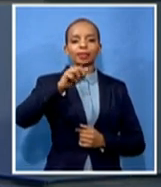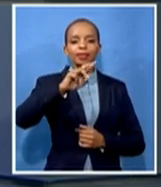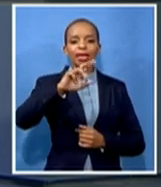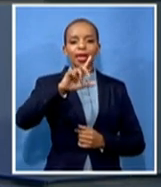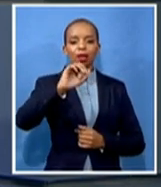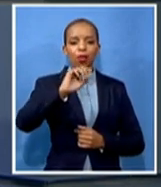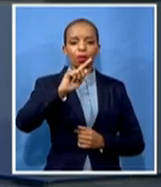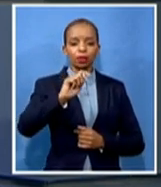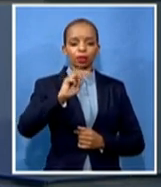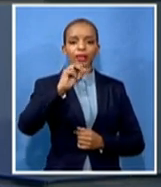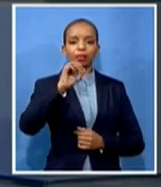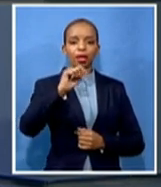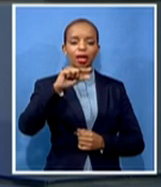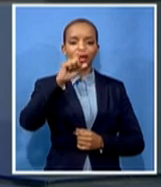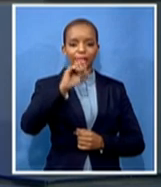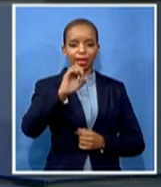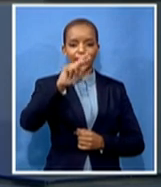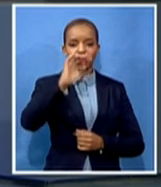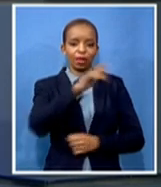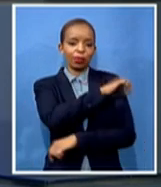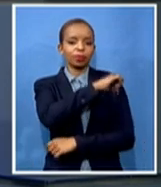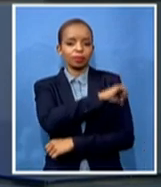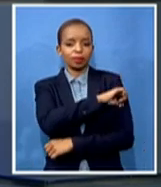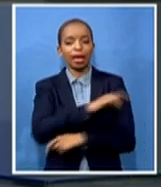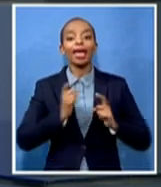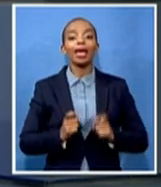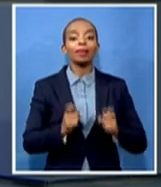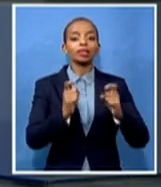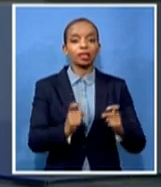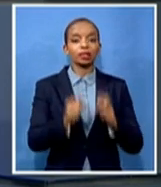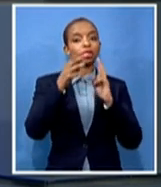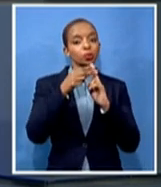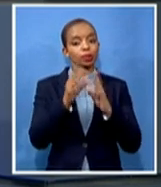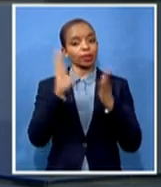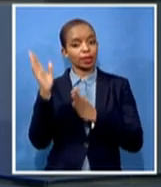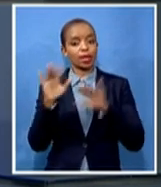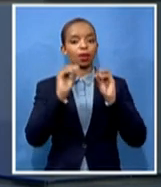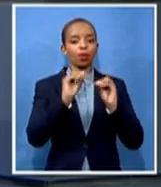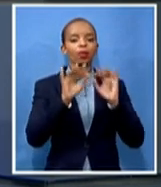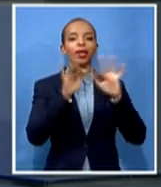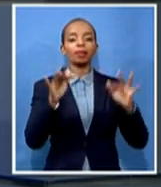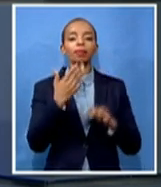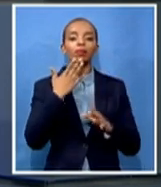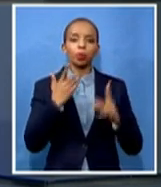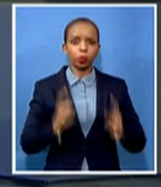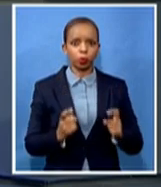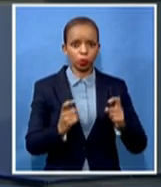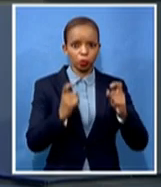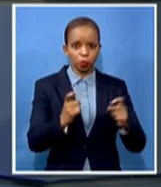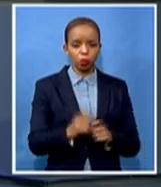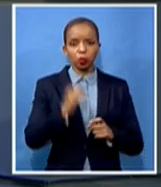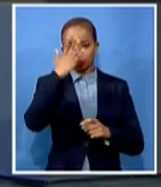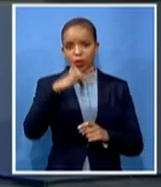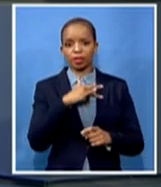in, critical patients, patients that are seriously affected by COVID-19. Chriselda, a very good morning to you. Important perspective